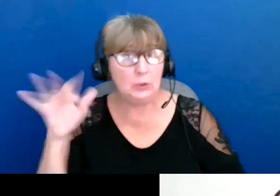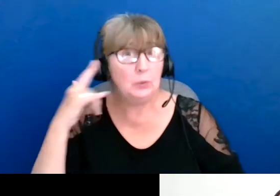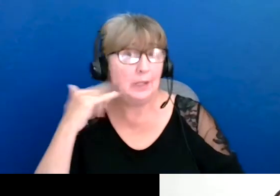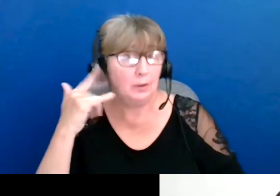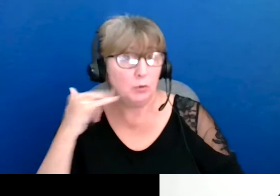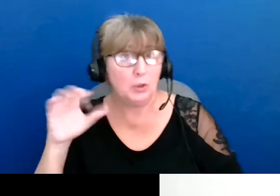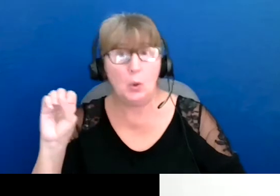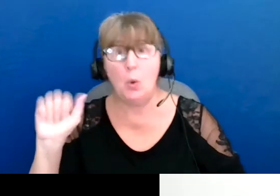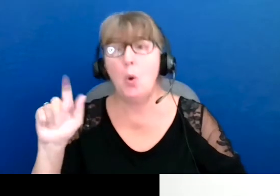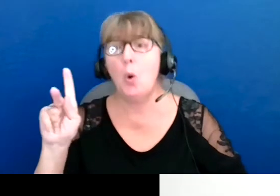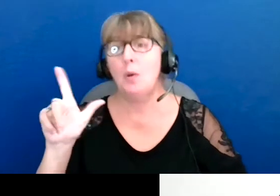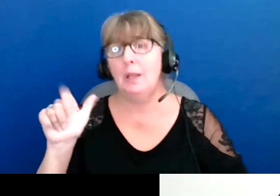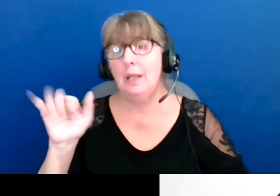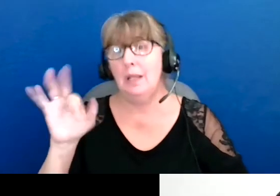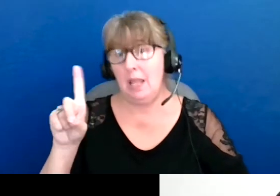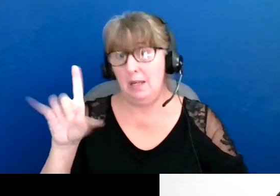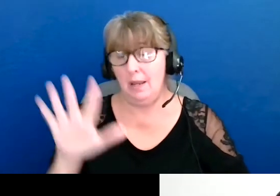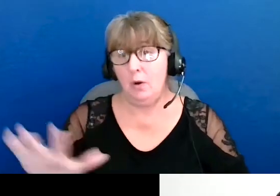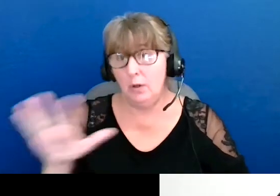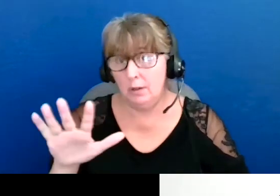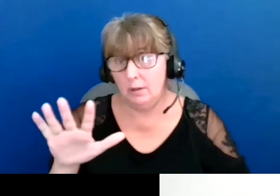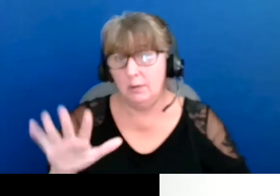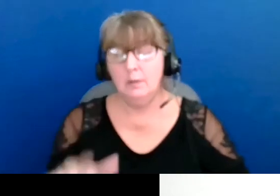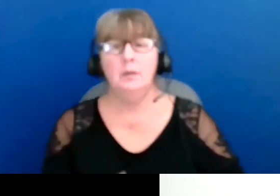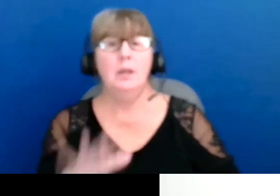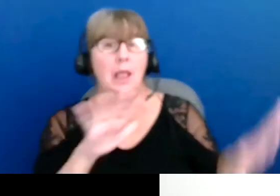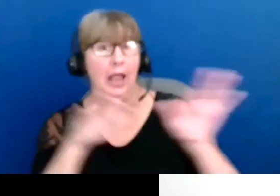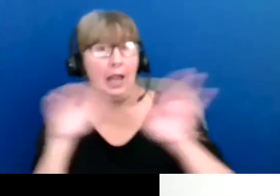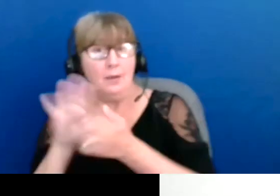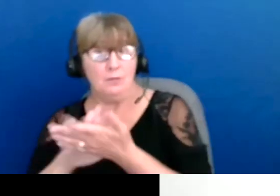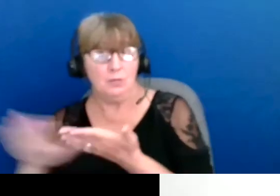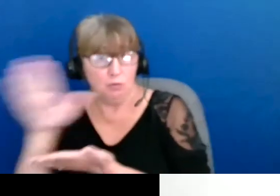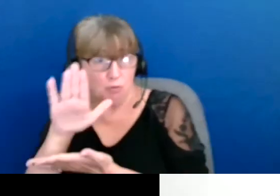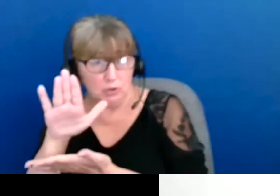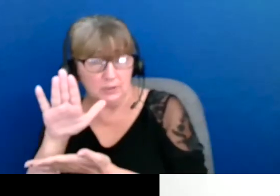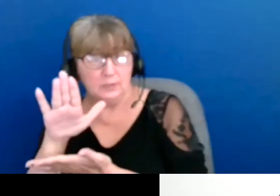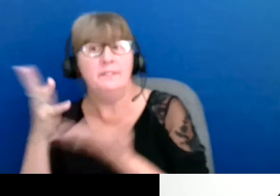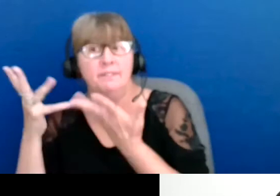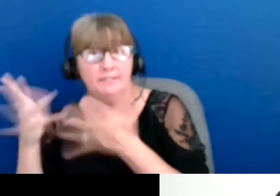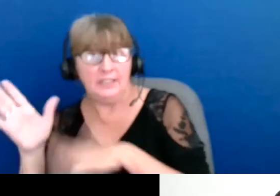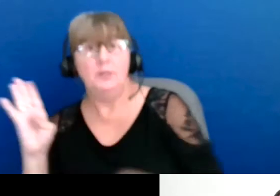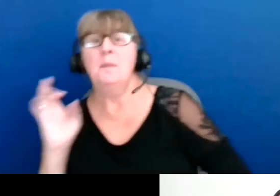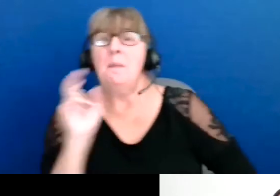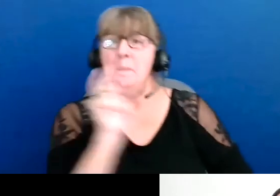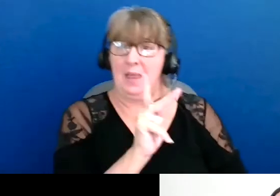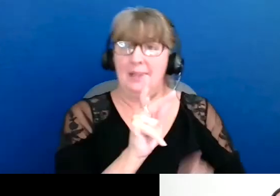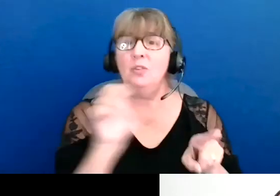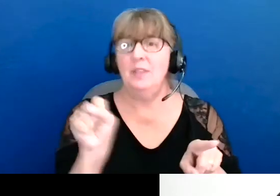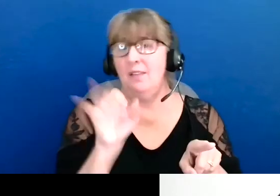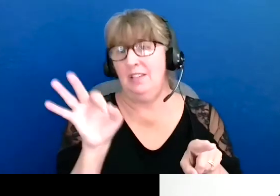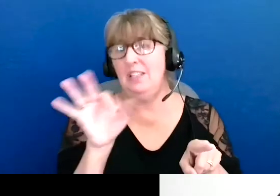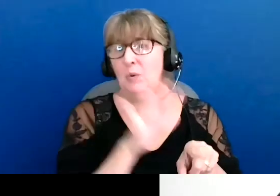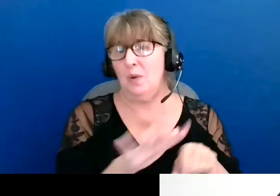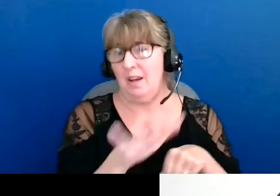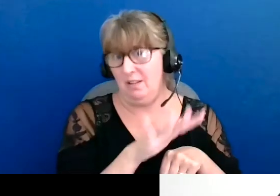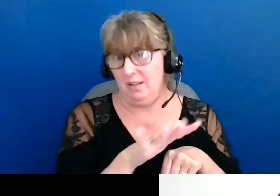specifically. I went away for college and law school. Then I came back to the San Francisco Bay Area after law school.